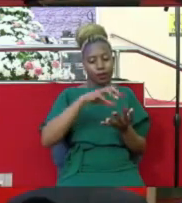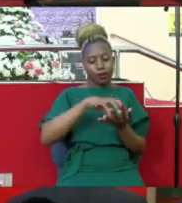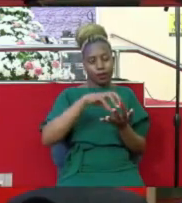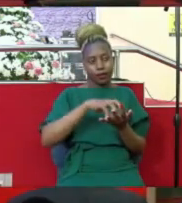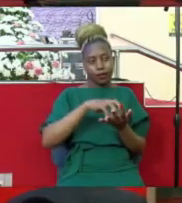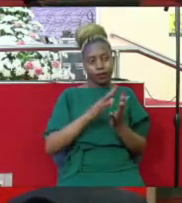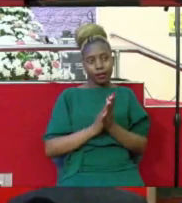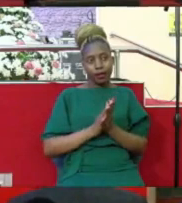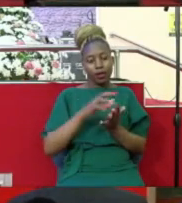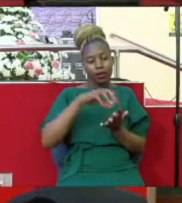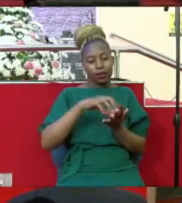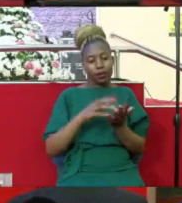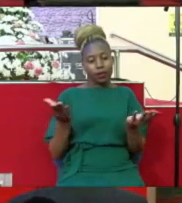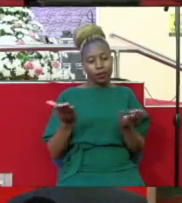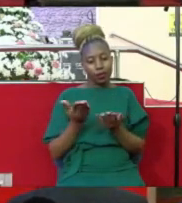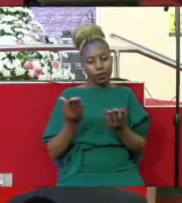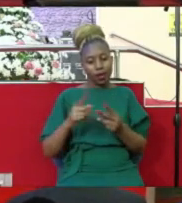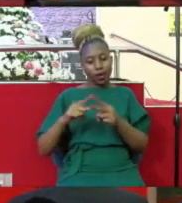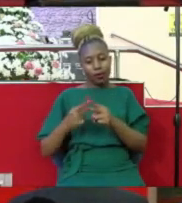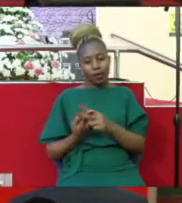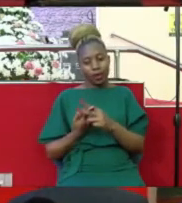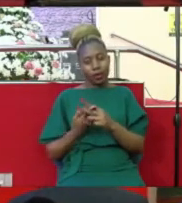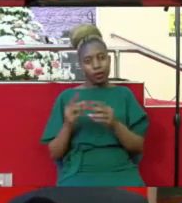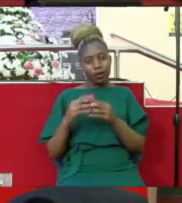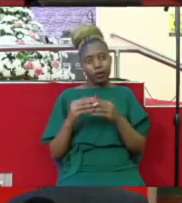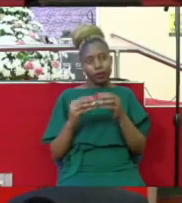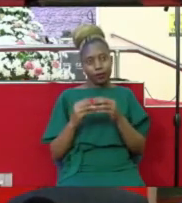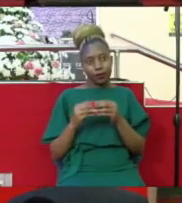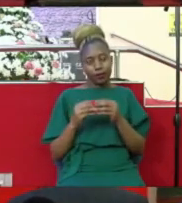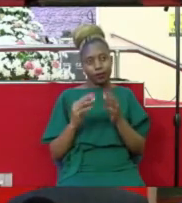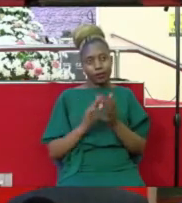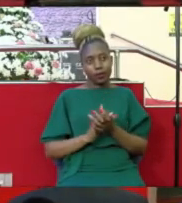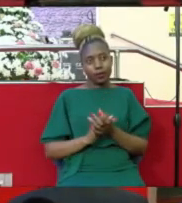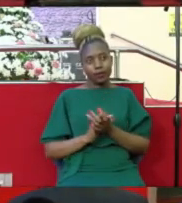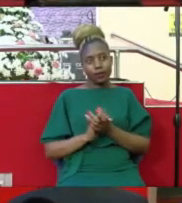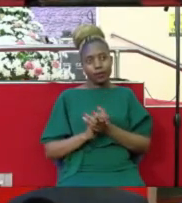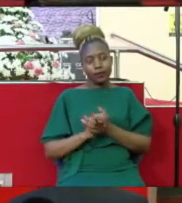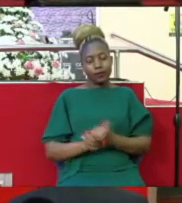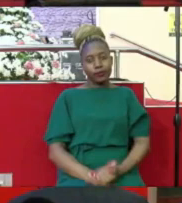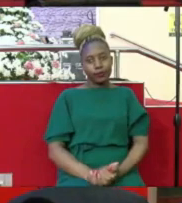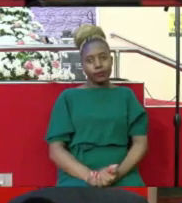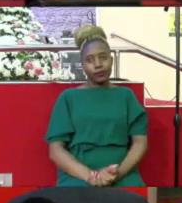A moment where a beginning can unfold. Inakuwa ni wakati kitu kinaweza kuwa na mwanzo.